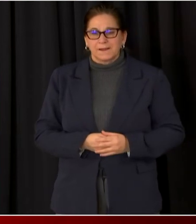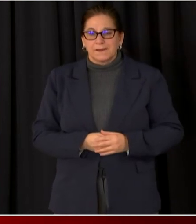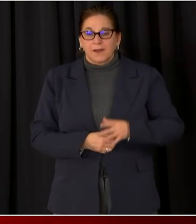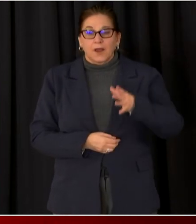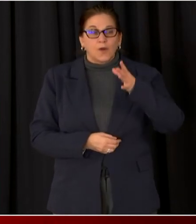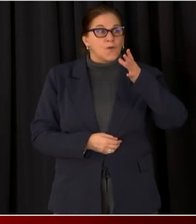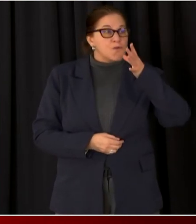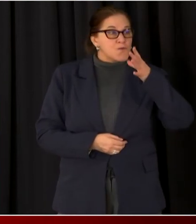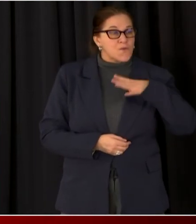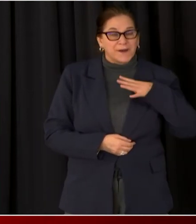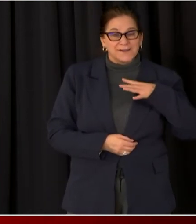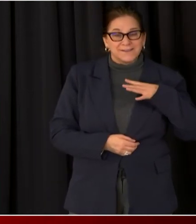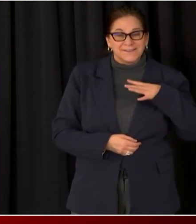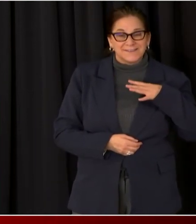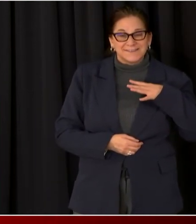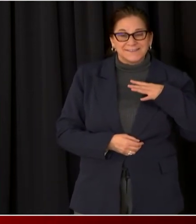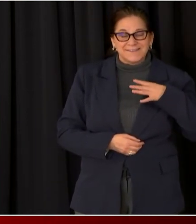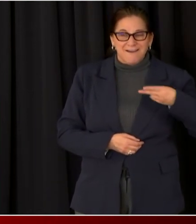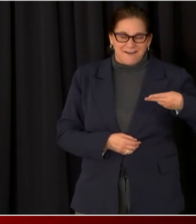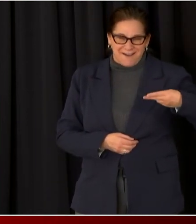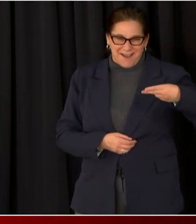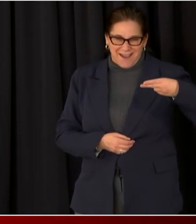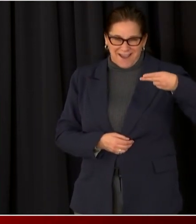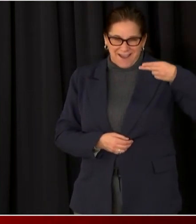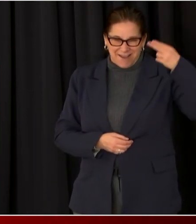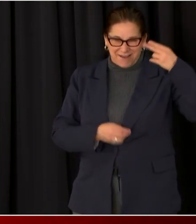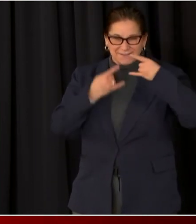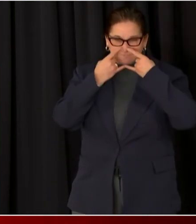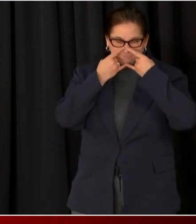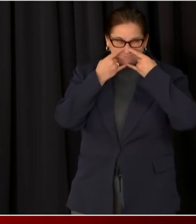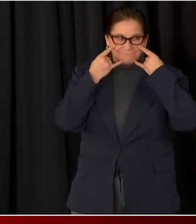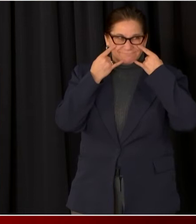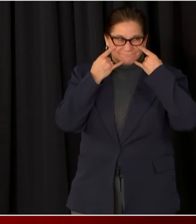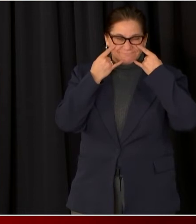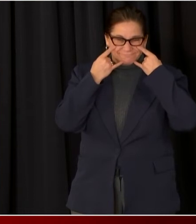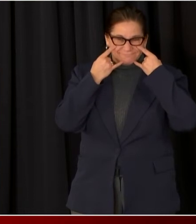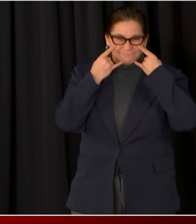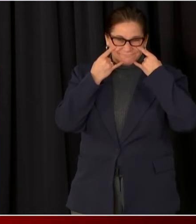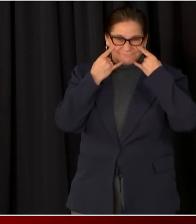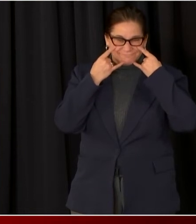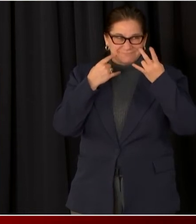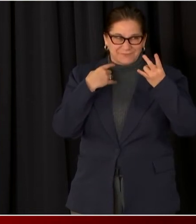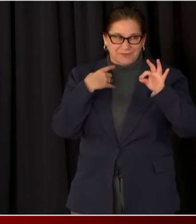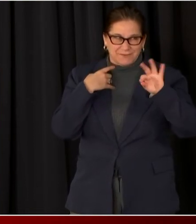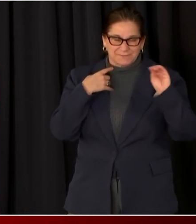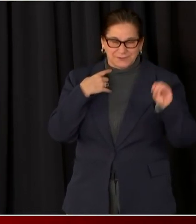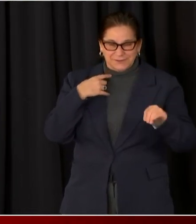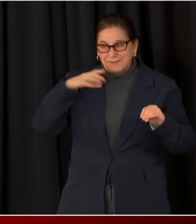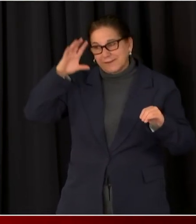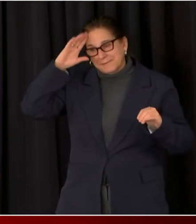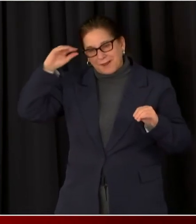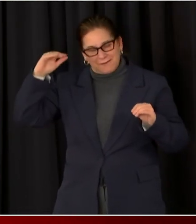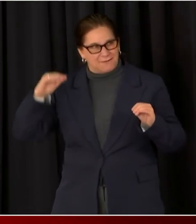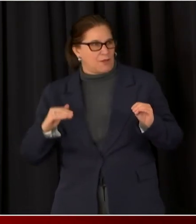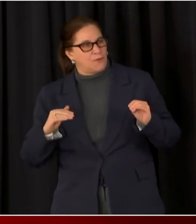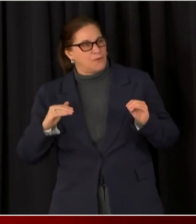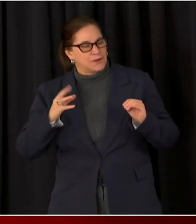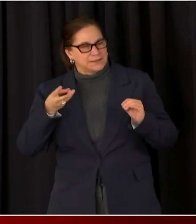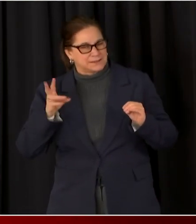are required to who are required to wear a mask, wear their mask correctly more often than men.